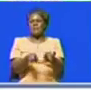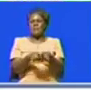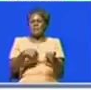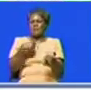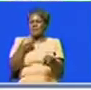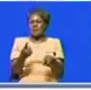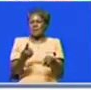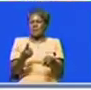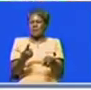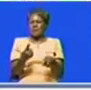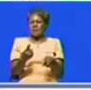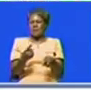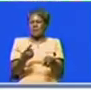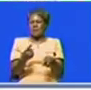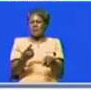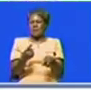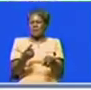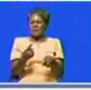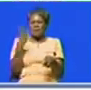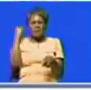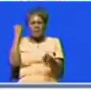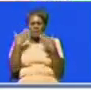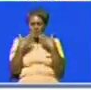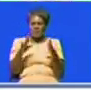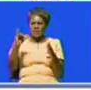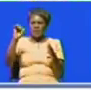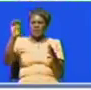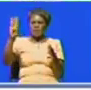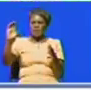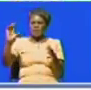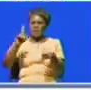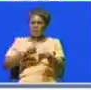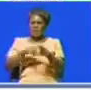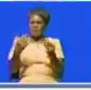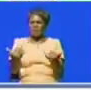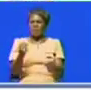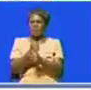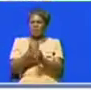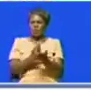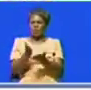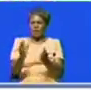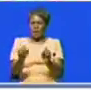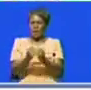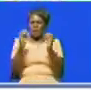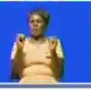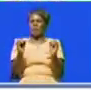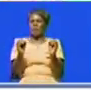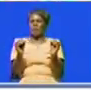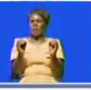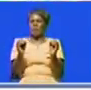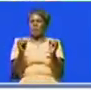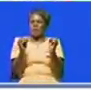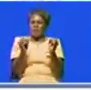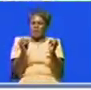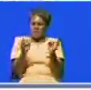saying we have been told or informed that IEBC this time around will make sure that that does not happen. And as long as